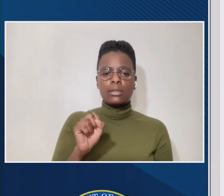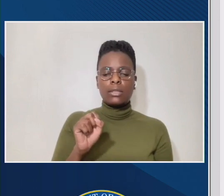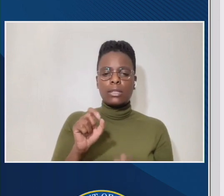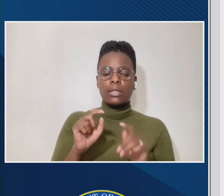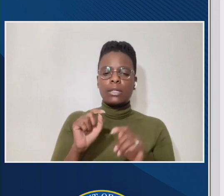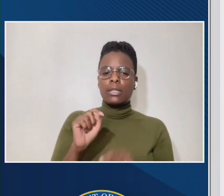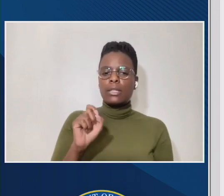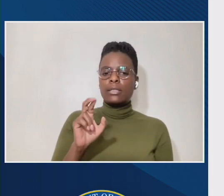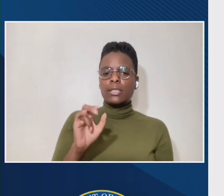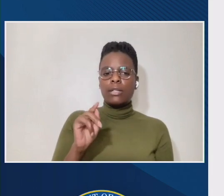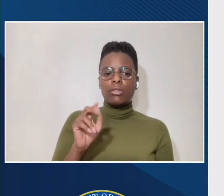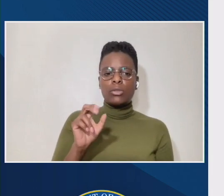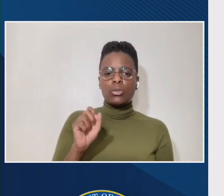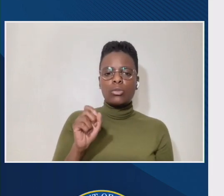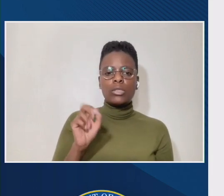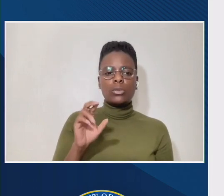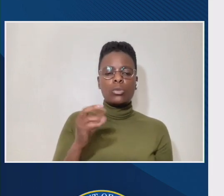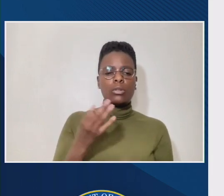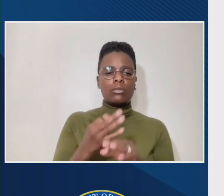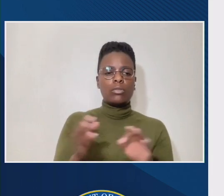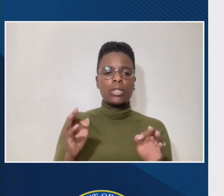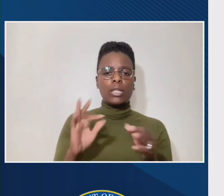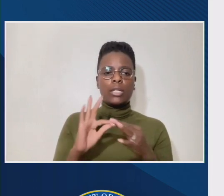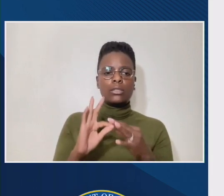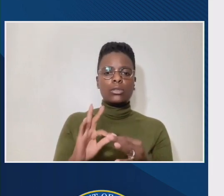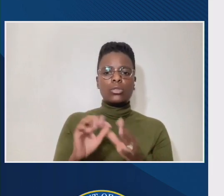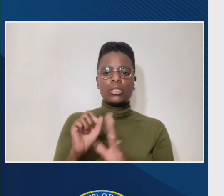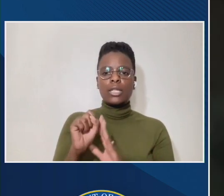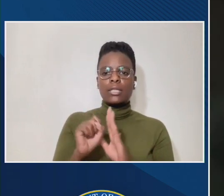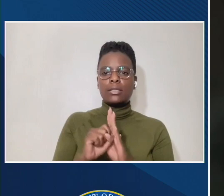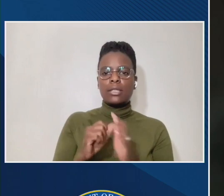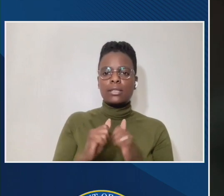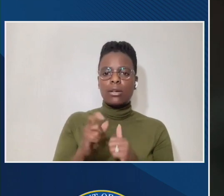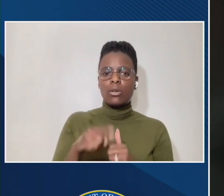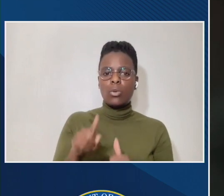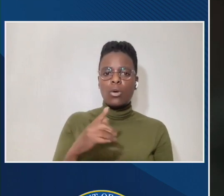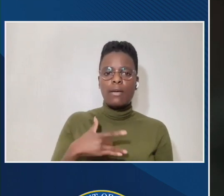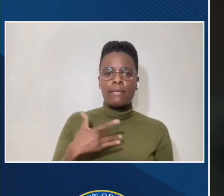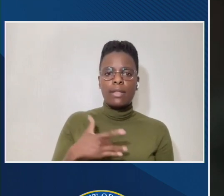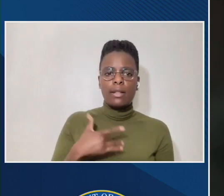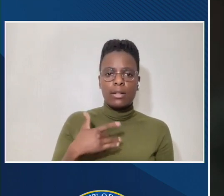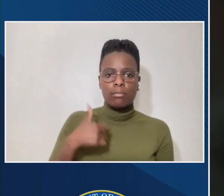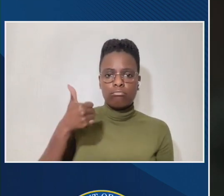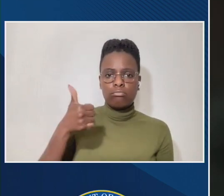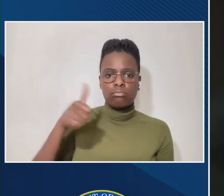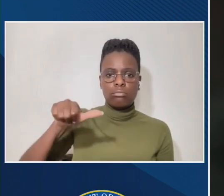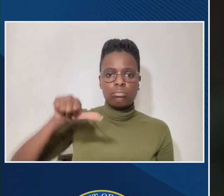Okay. Sorry, Crystal. No, I think we have no hands.